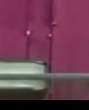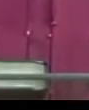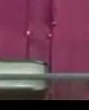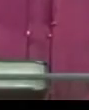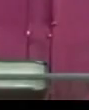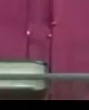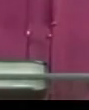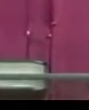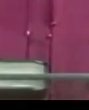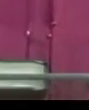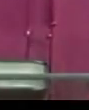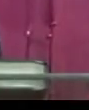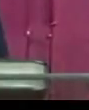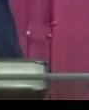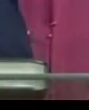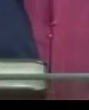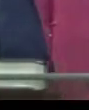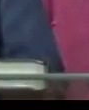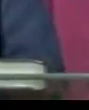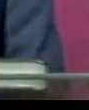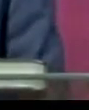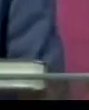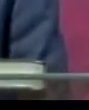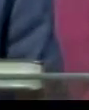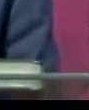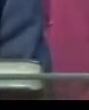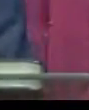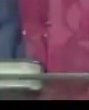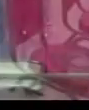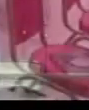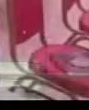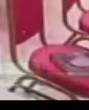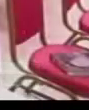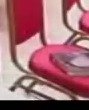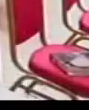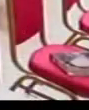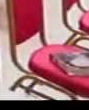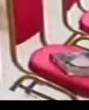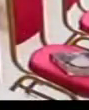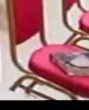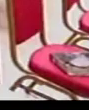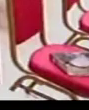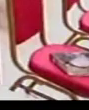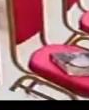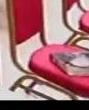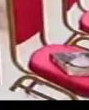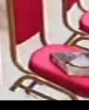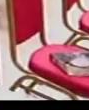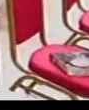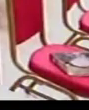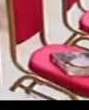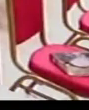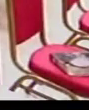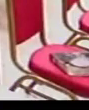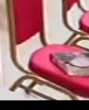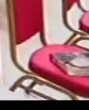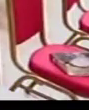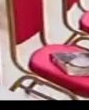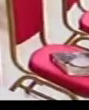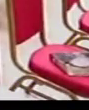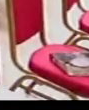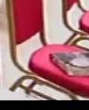will excite anyone that is a true Christian. So we are praying tonight. We want to first of all thank the Almighty